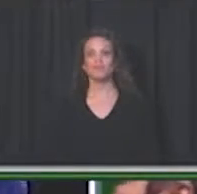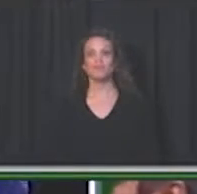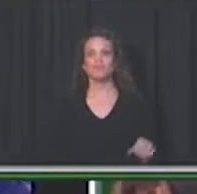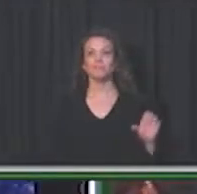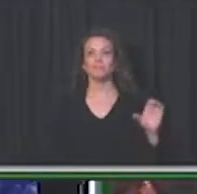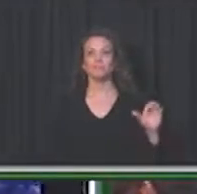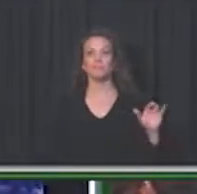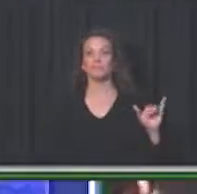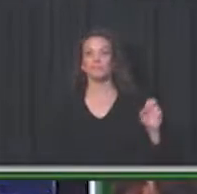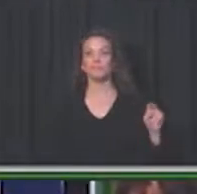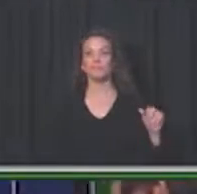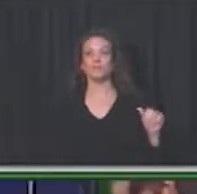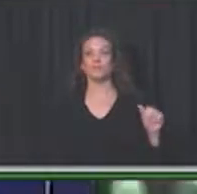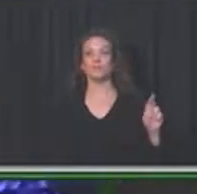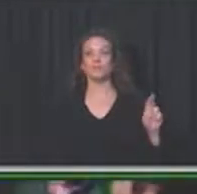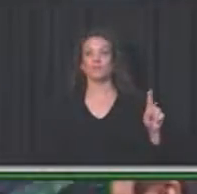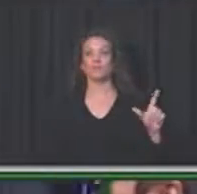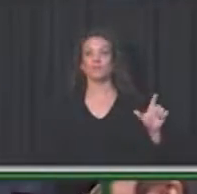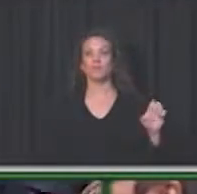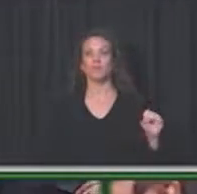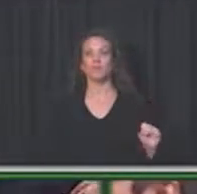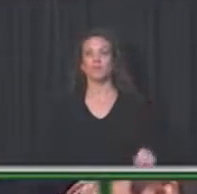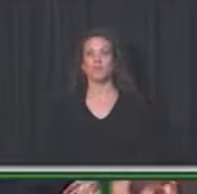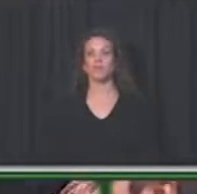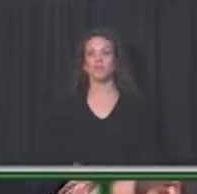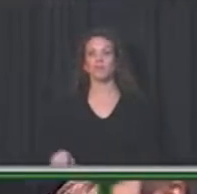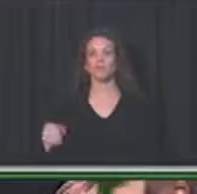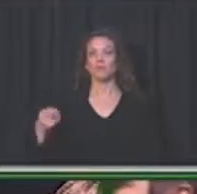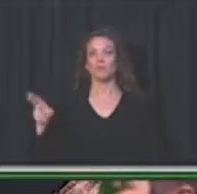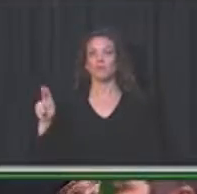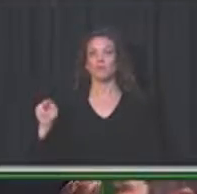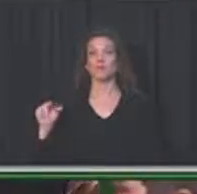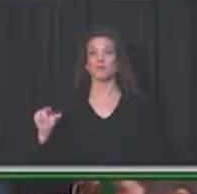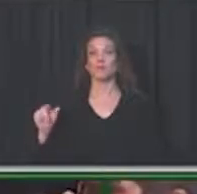Karina Robles Diaz. Hun Bui.